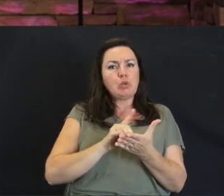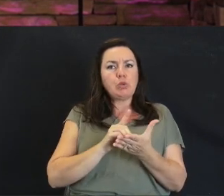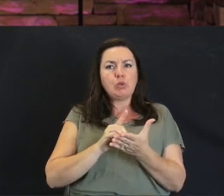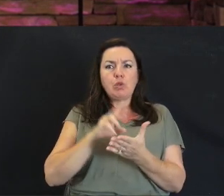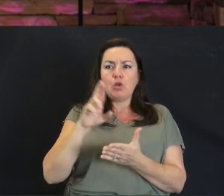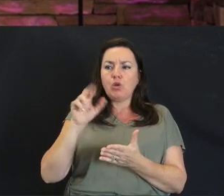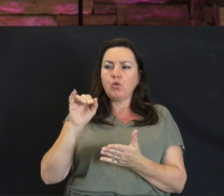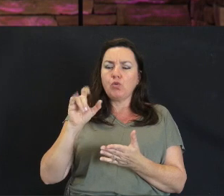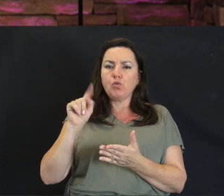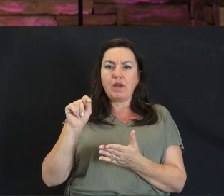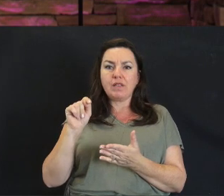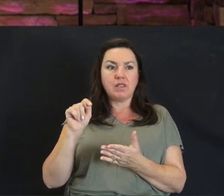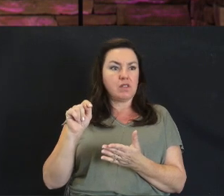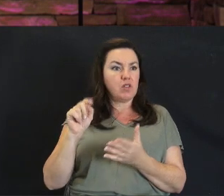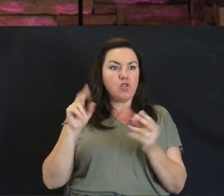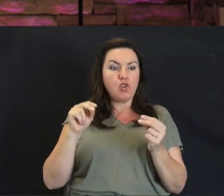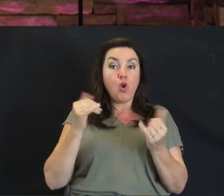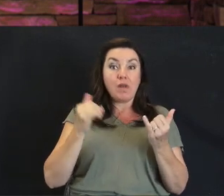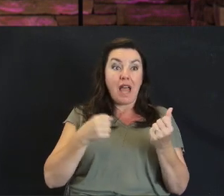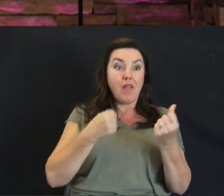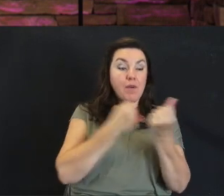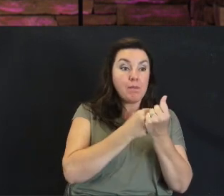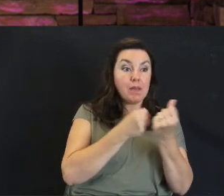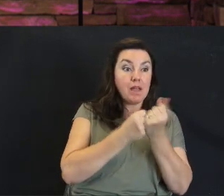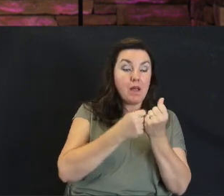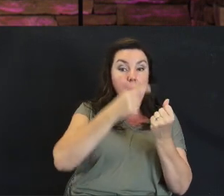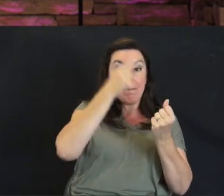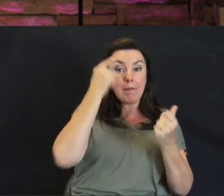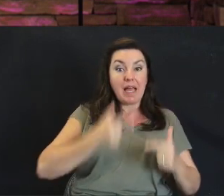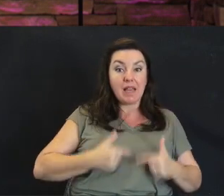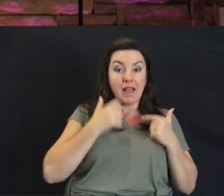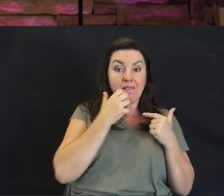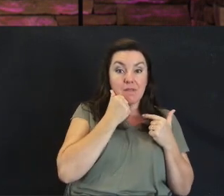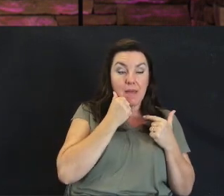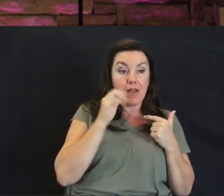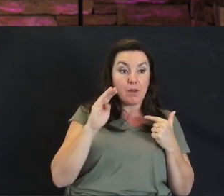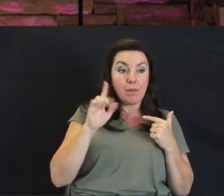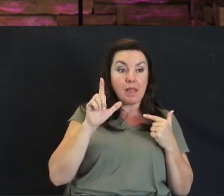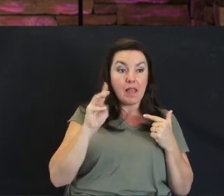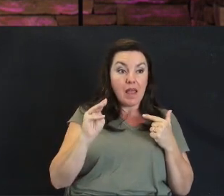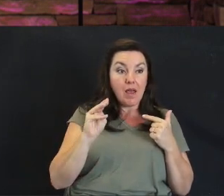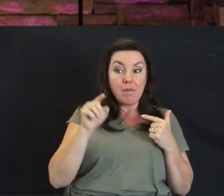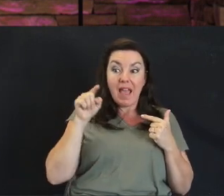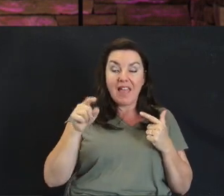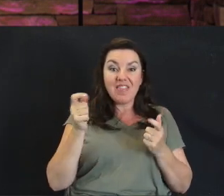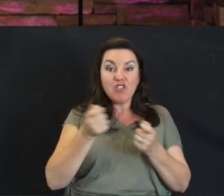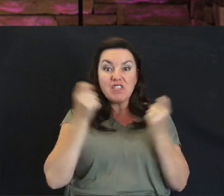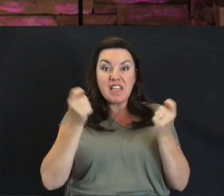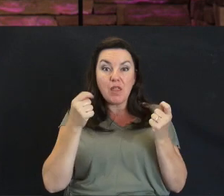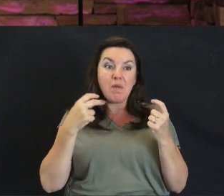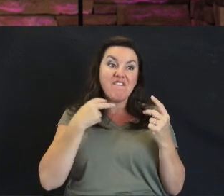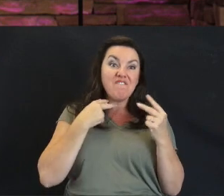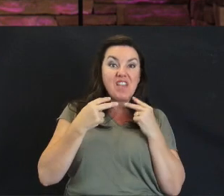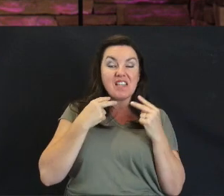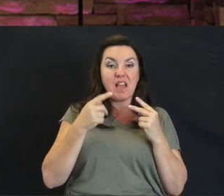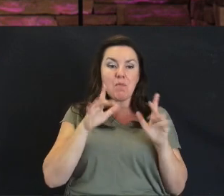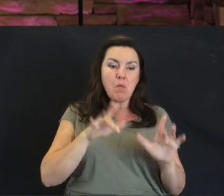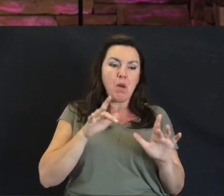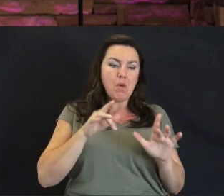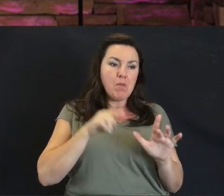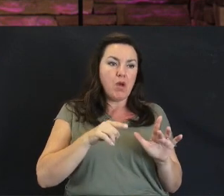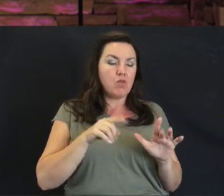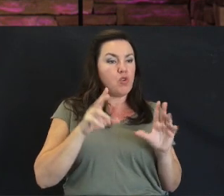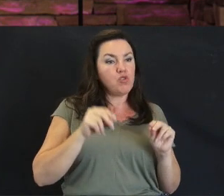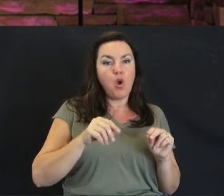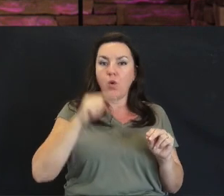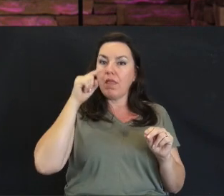organizations Are now Backing groups Like Black Lives Matter That are Celebrating victimhood In this country Folks Those are false